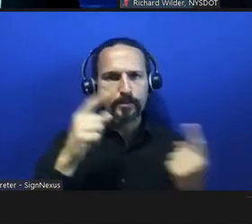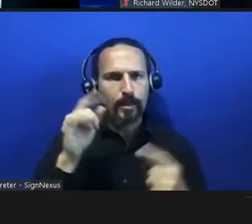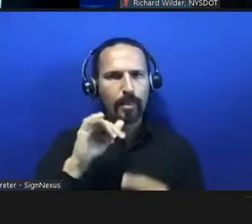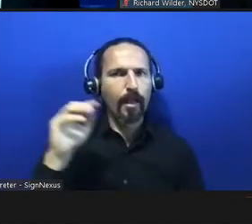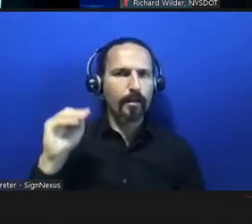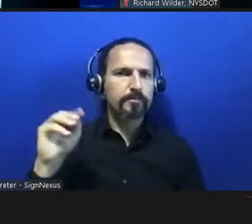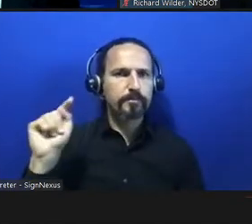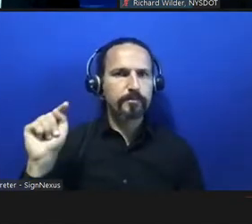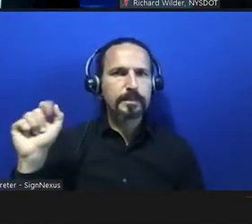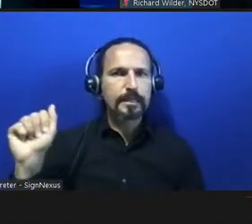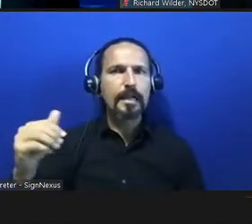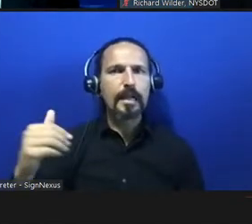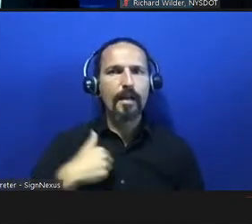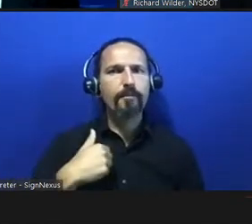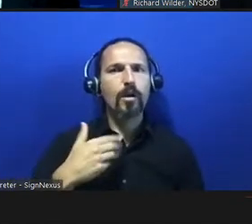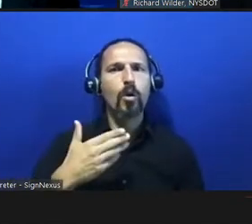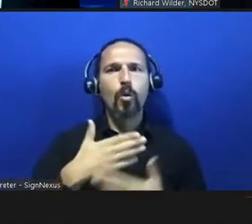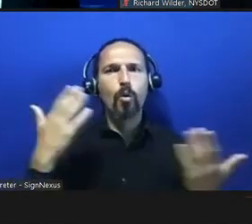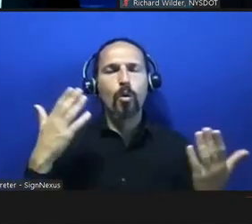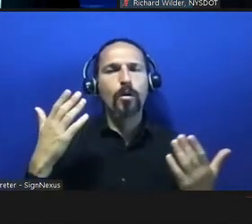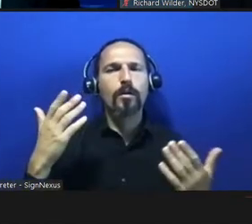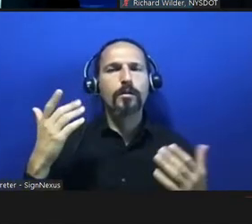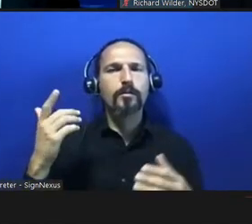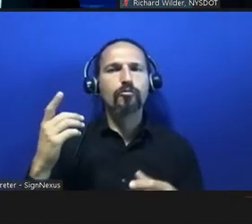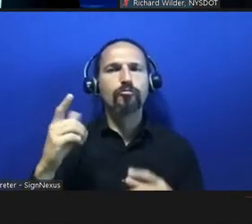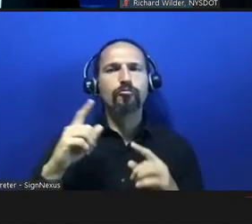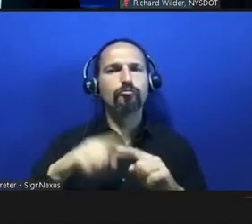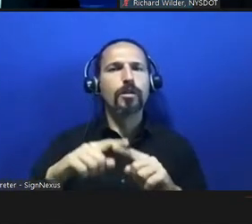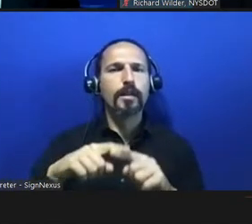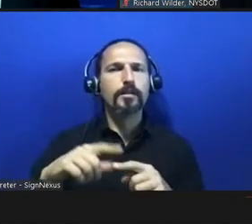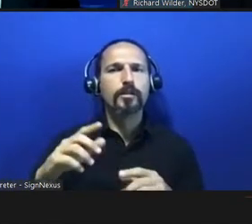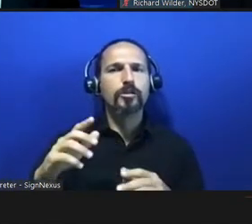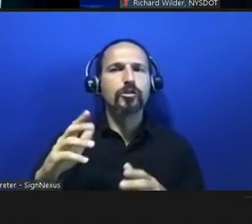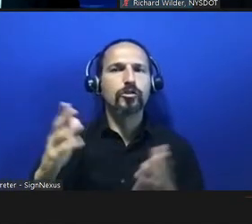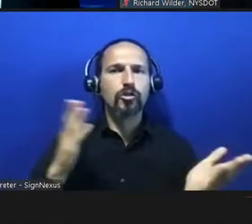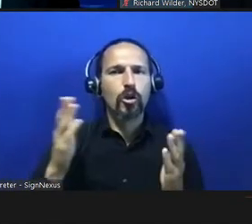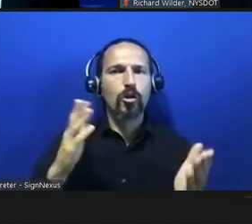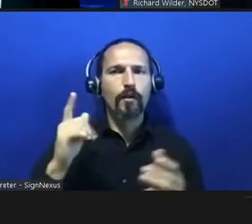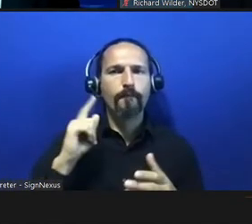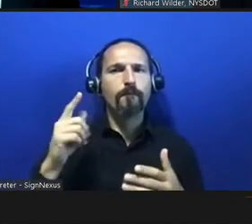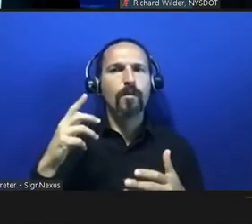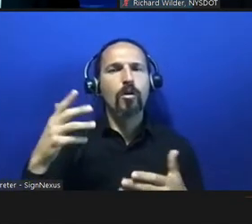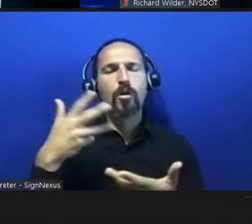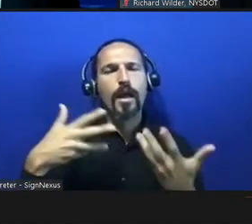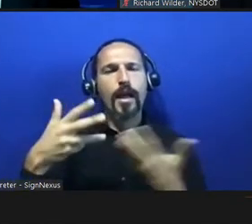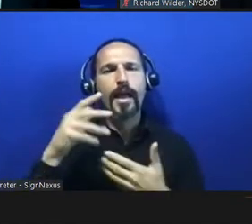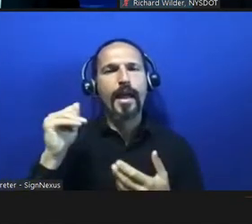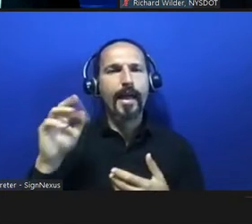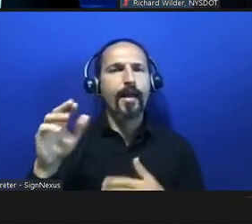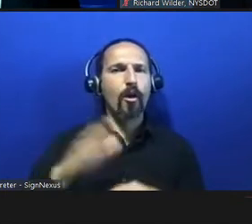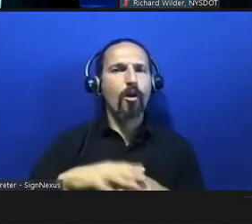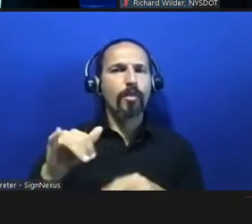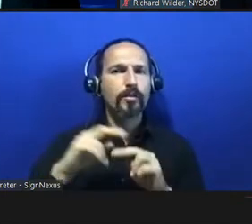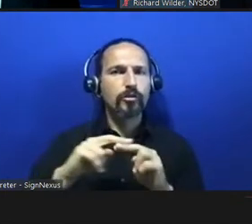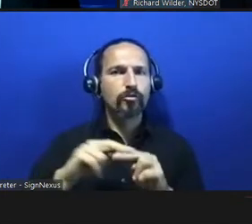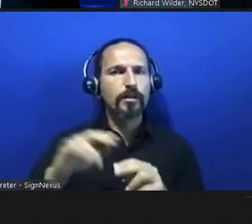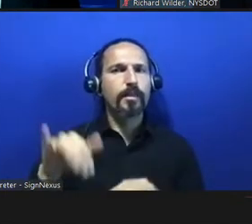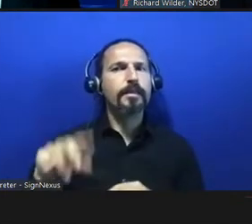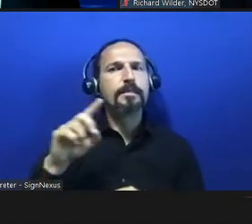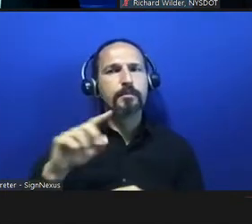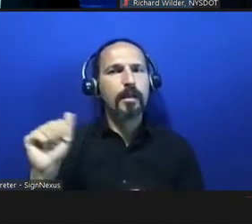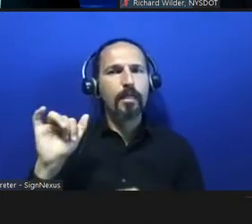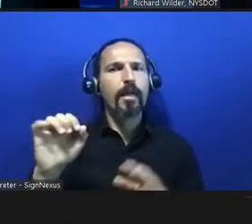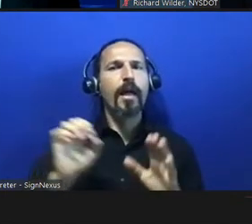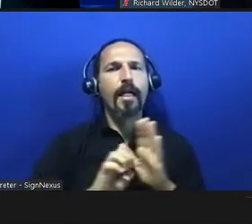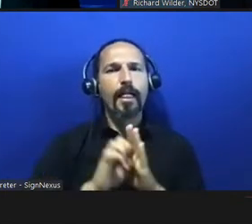the MTA has a lack of reasonable service in defense of ventilation on the air on the trains um accessibility meaning the